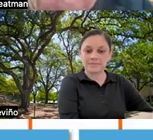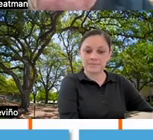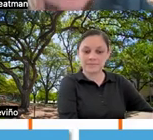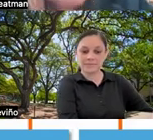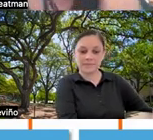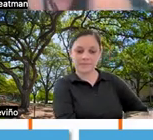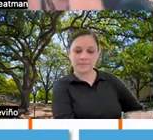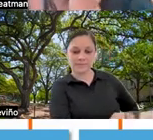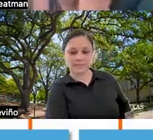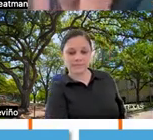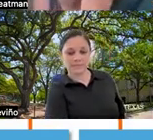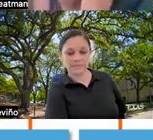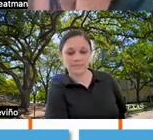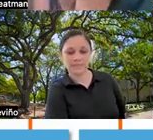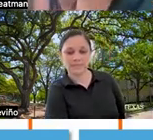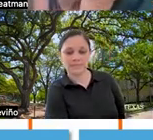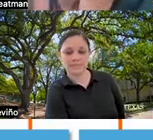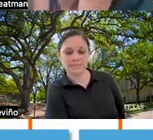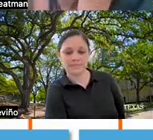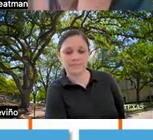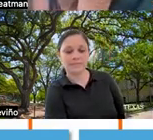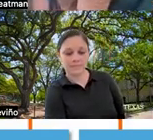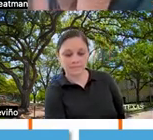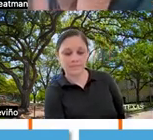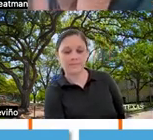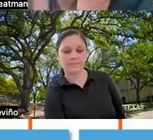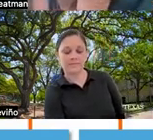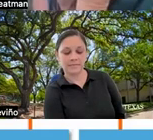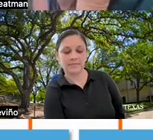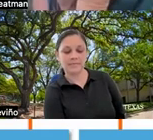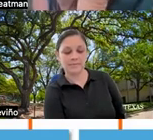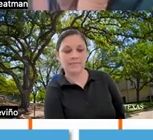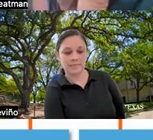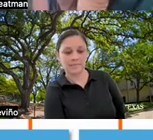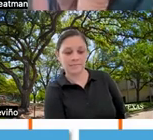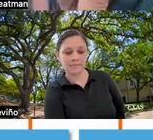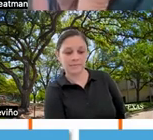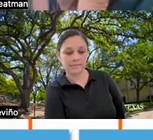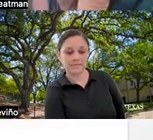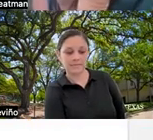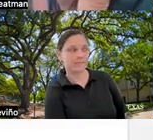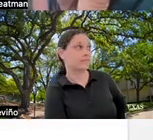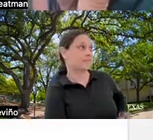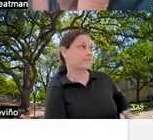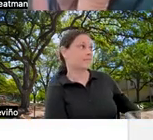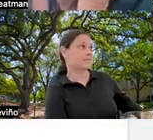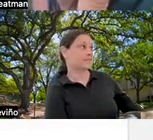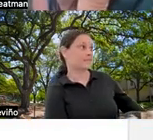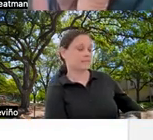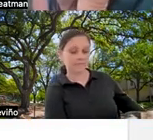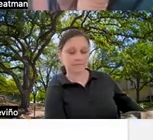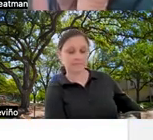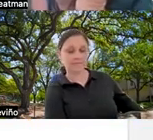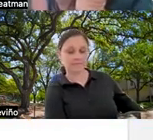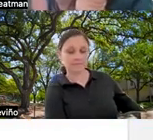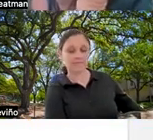Who is directly working with a family like the Martinez family? So that's what we're asking in terms of who can